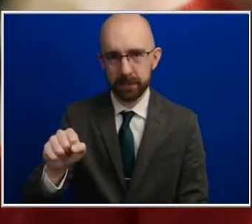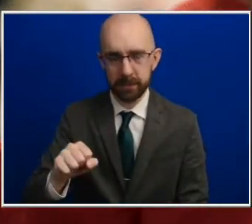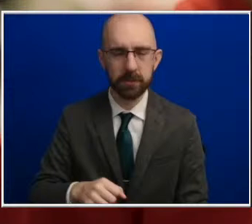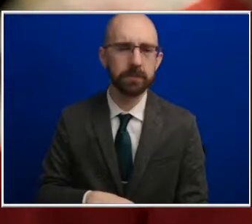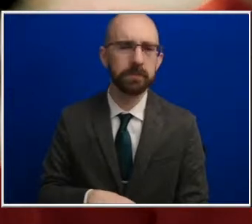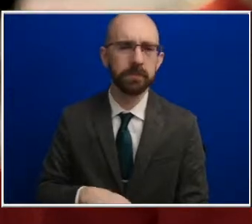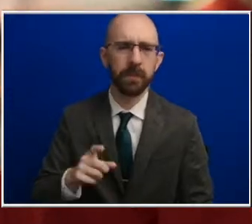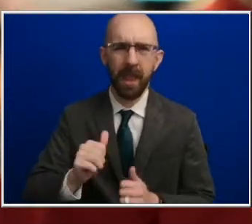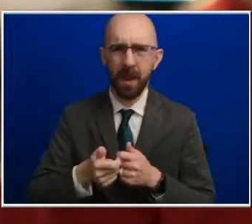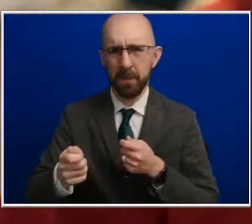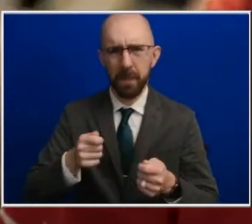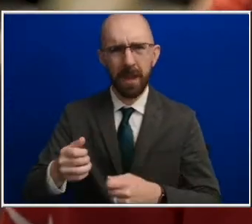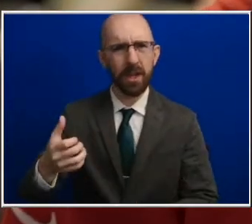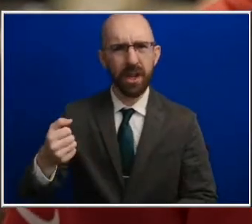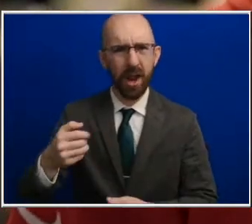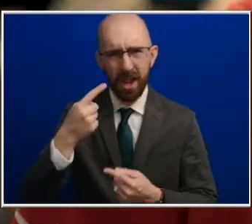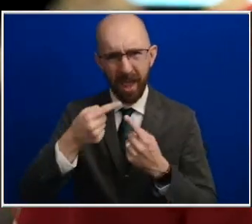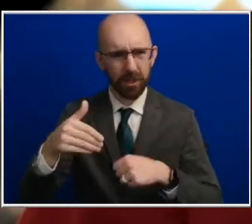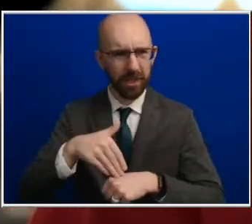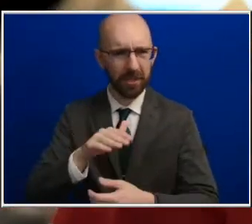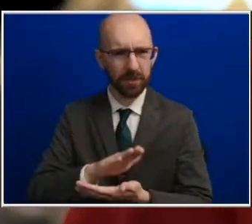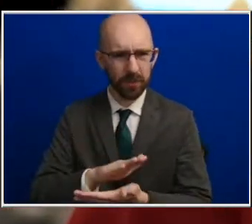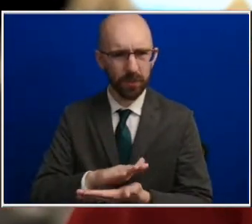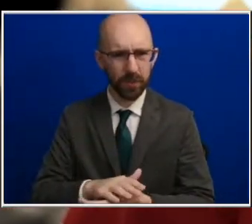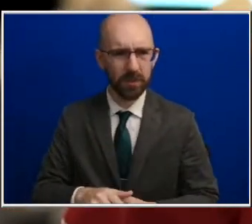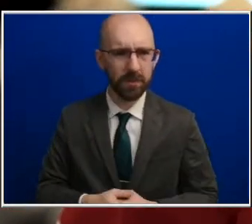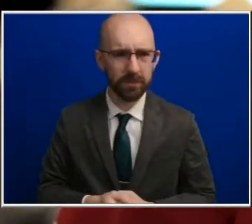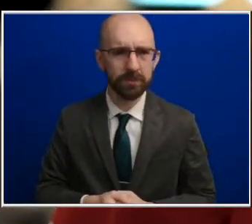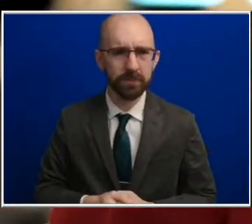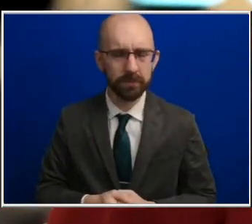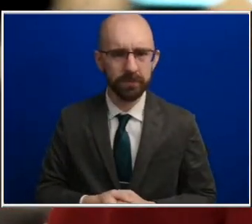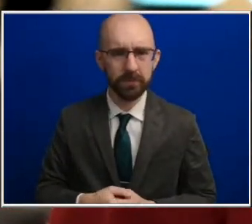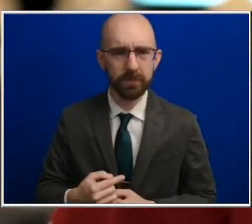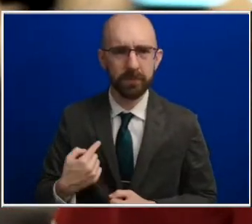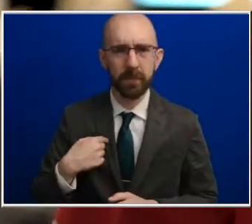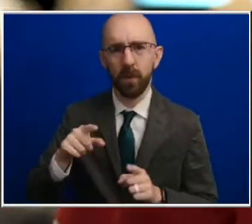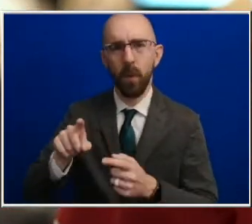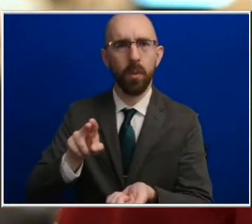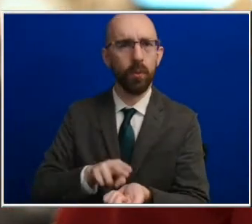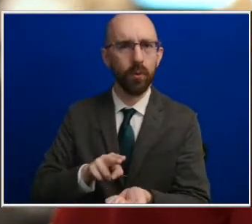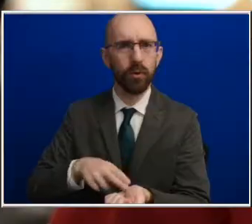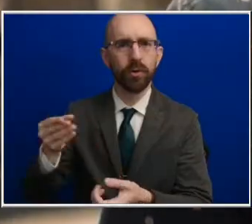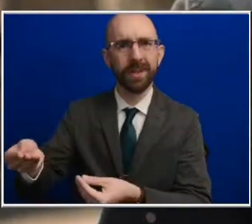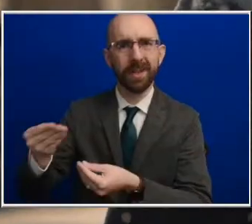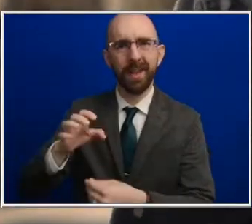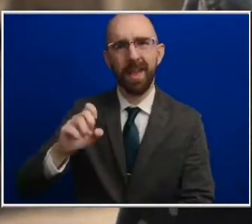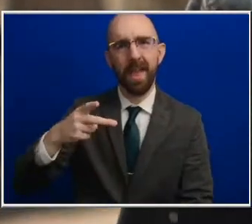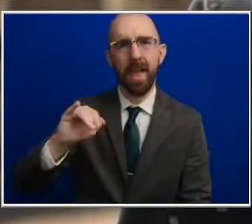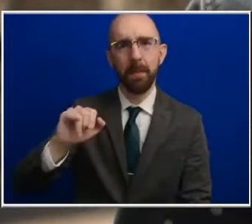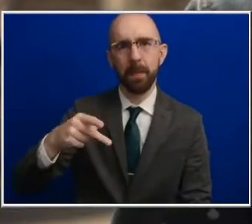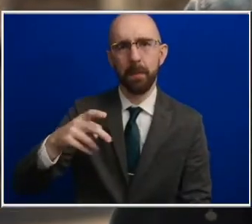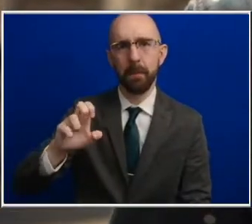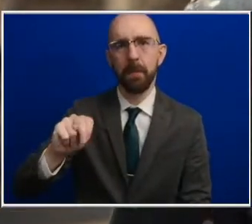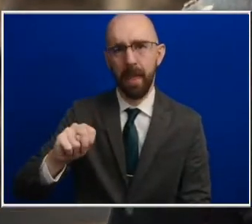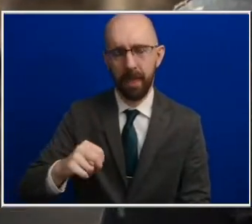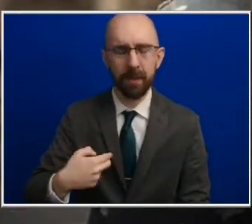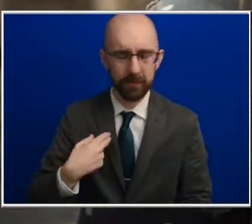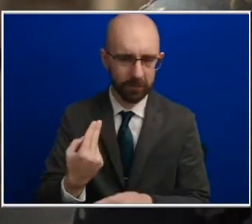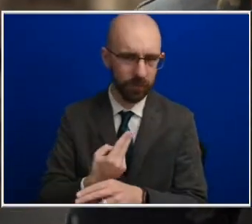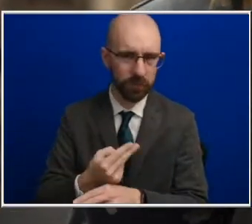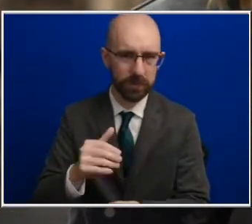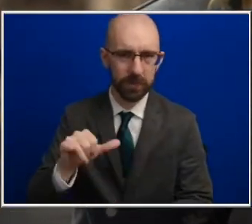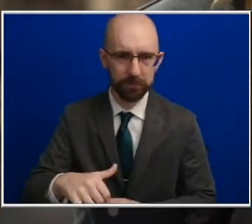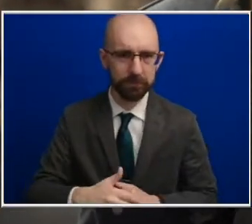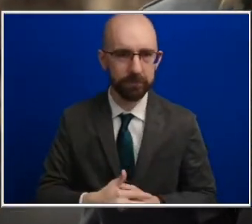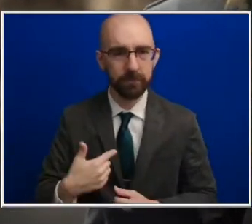dairy allergy at school? I go to their nurse and he gives me my EpiPen. I self-carry and we